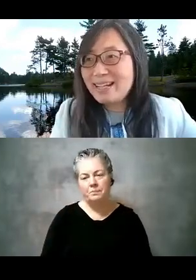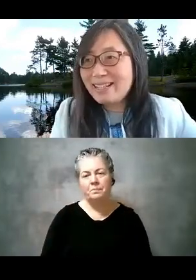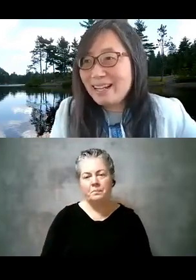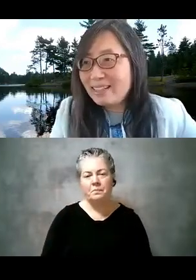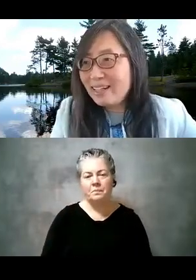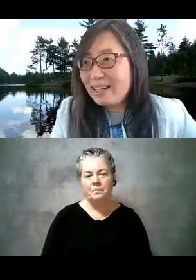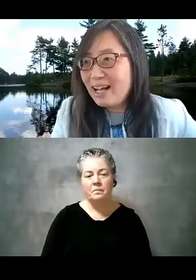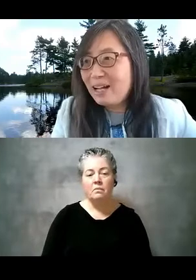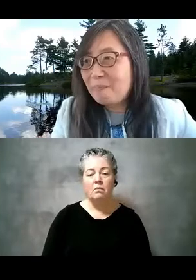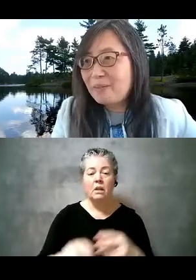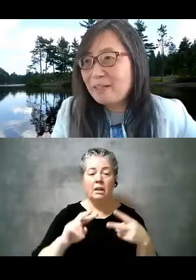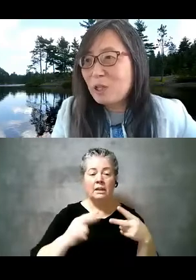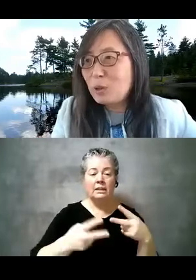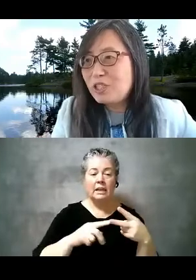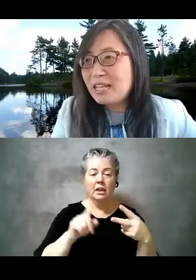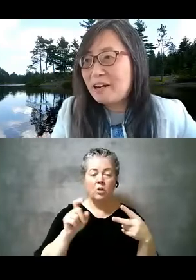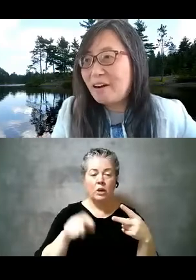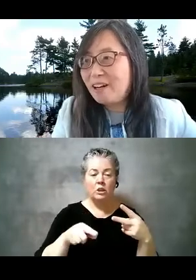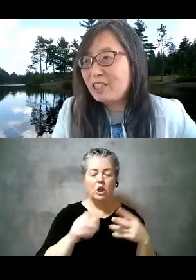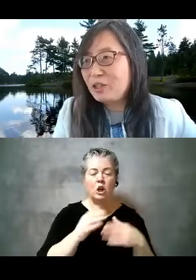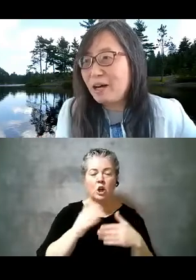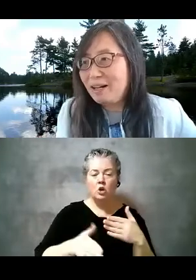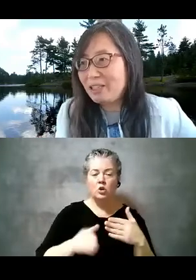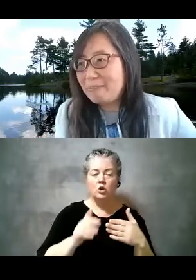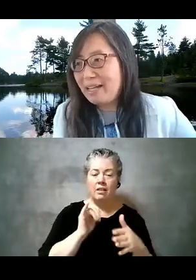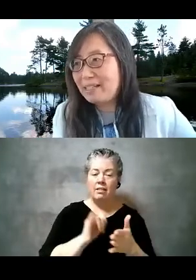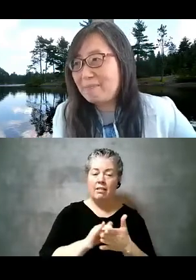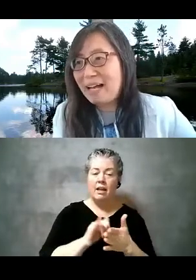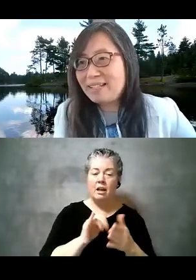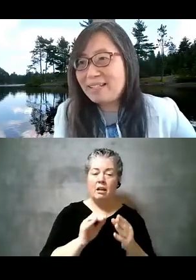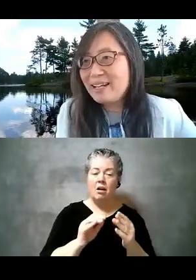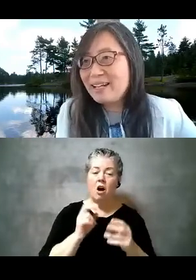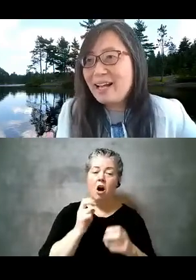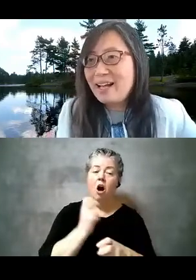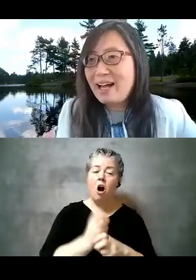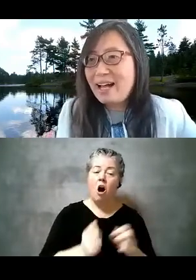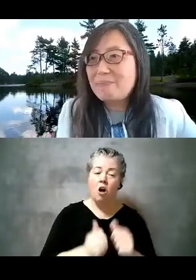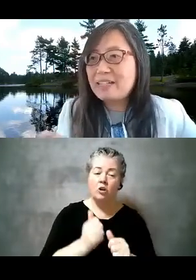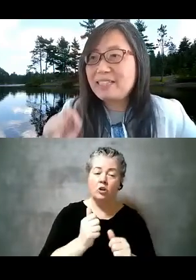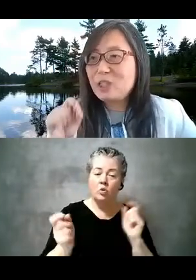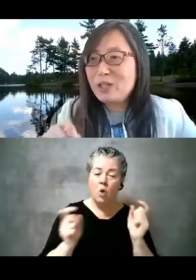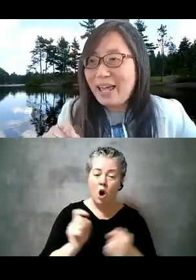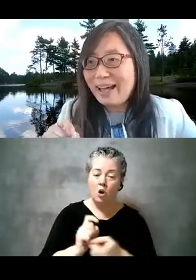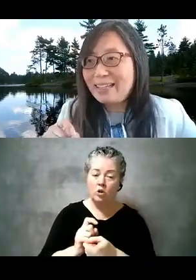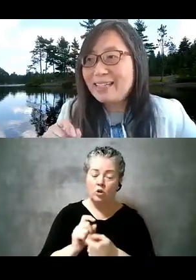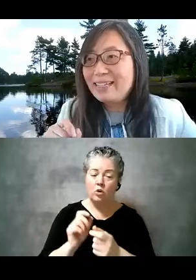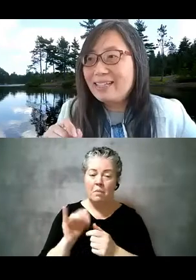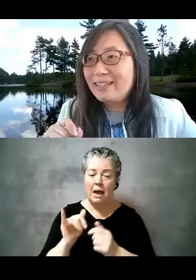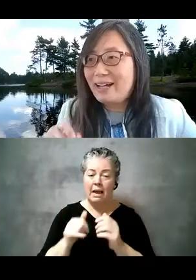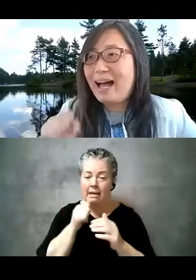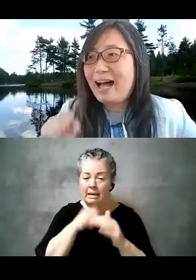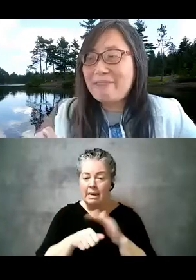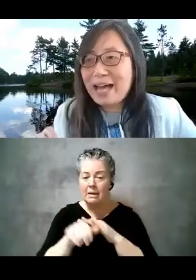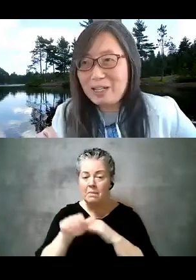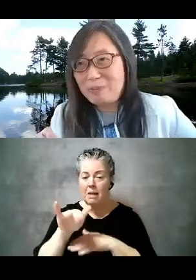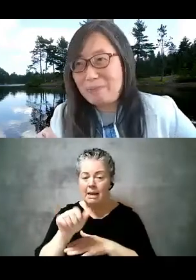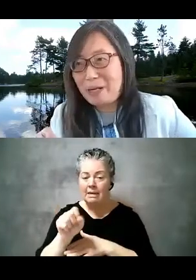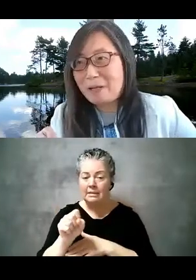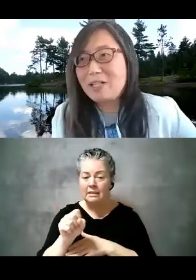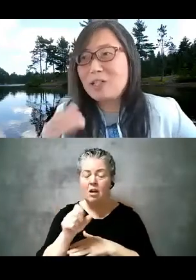And the second, conclusions that are harder to alter by hidden bias are expected to add a